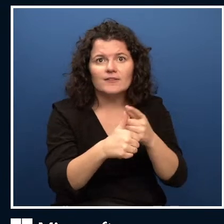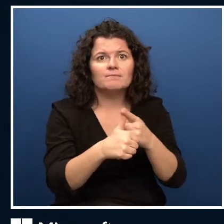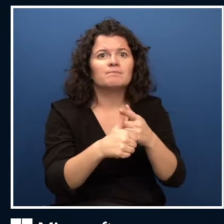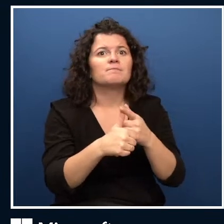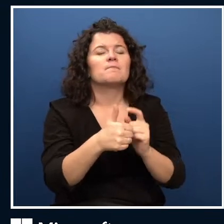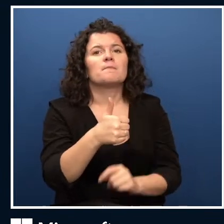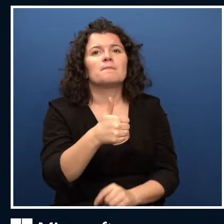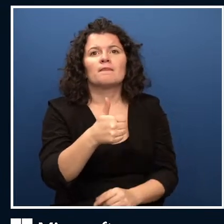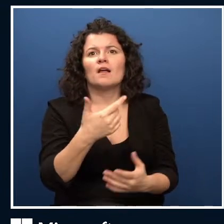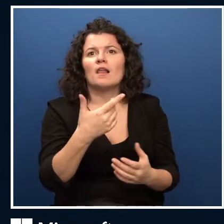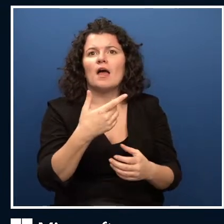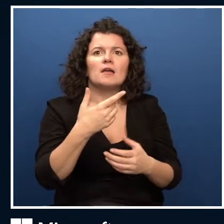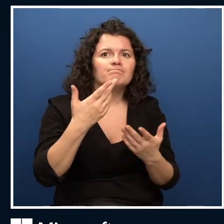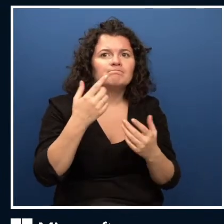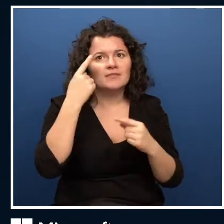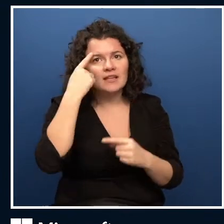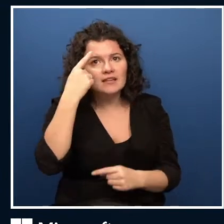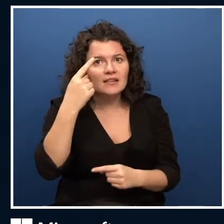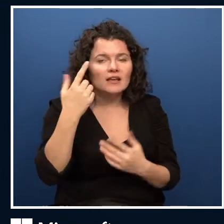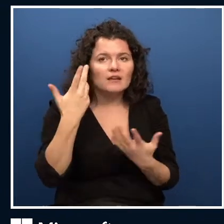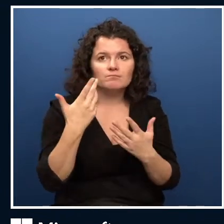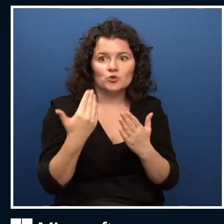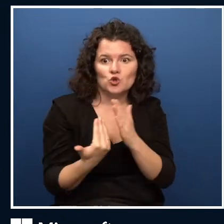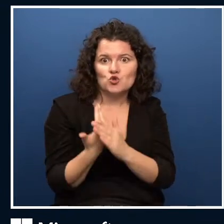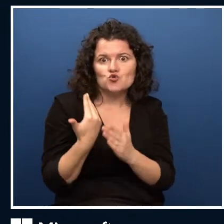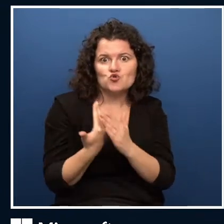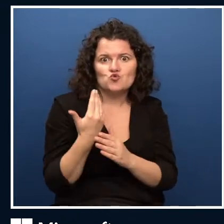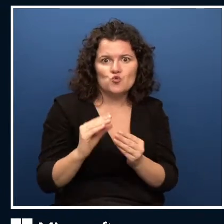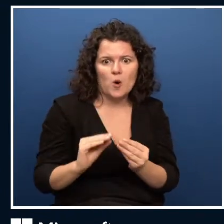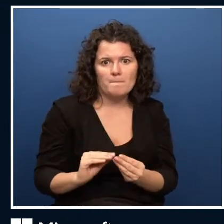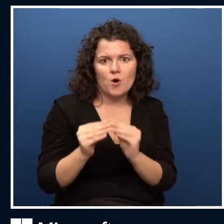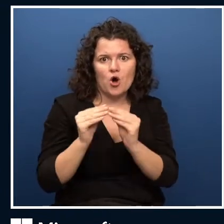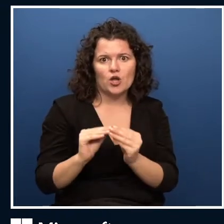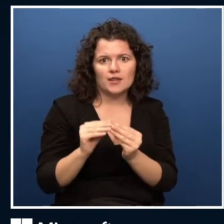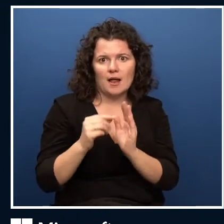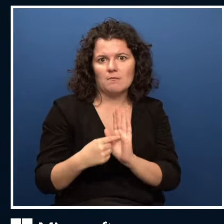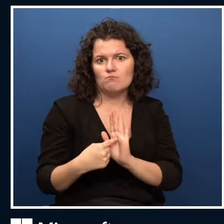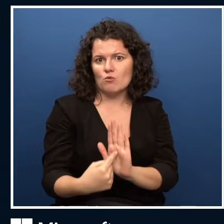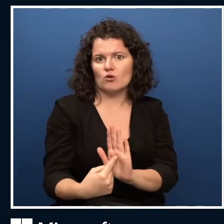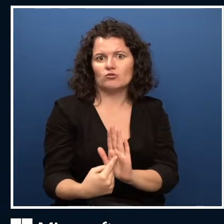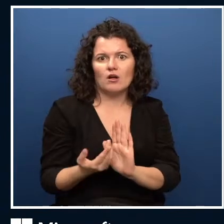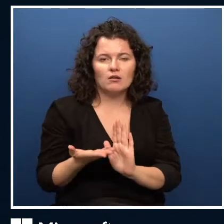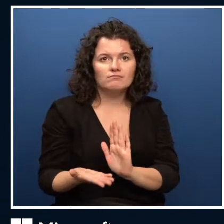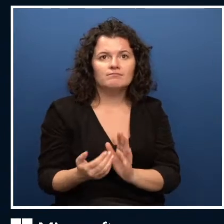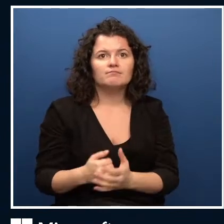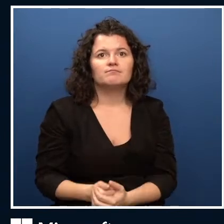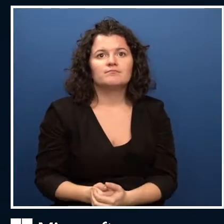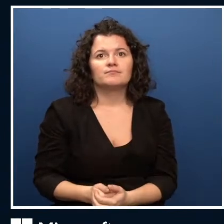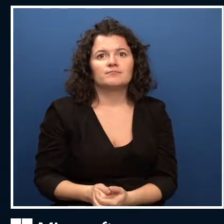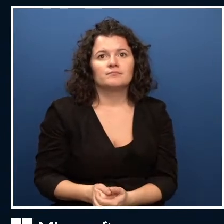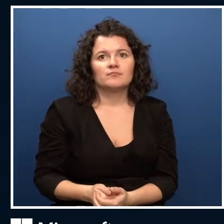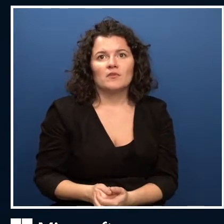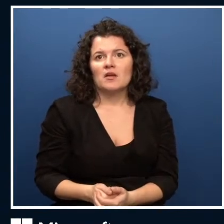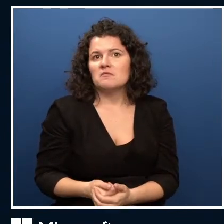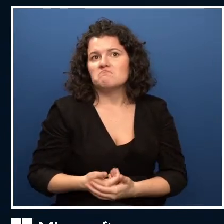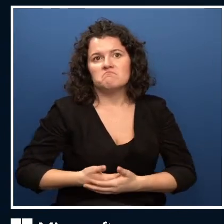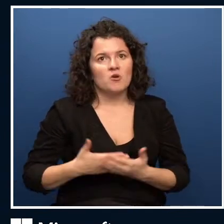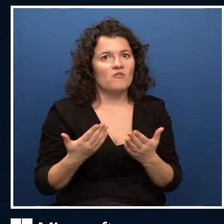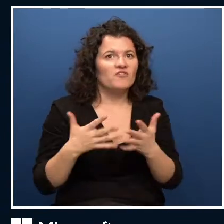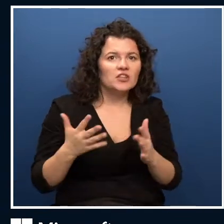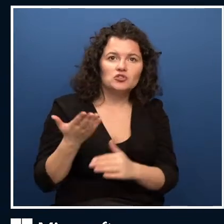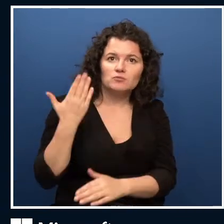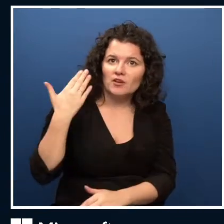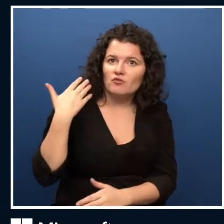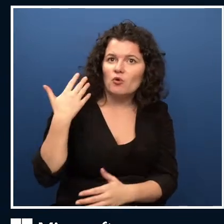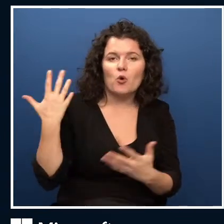who have worked on making any kind of models. So if you have made a TensorFlow model, if you have made a scikit-learn model or a